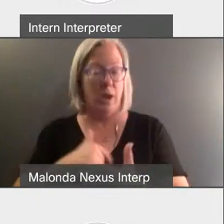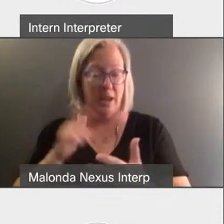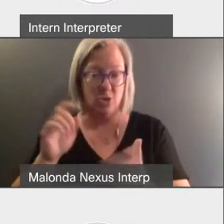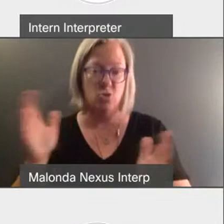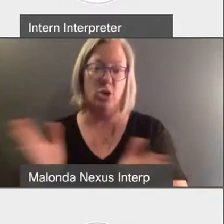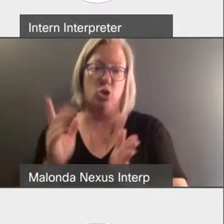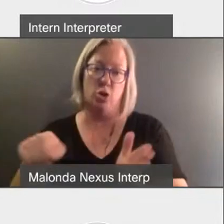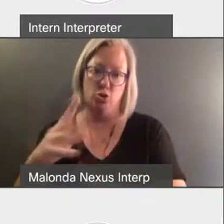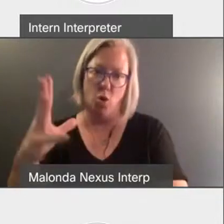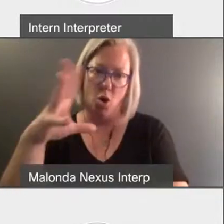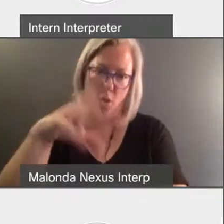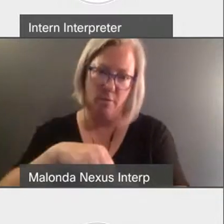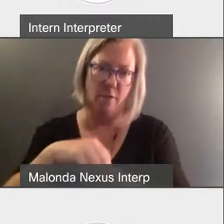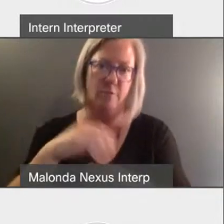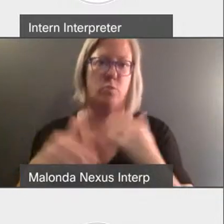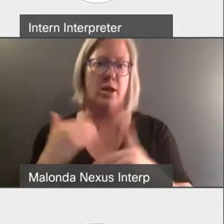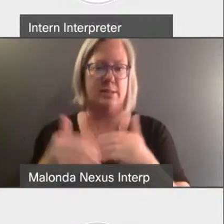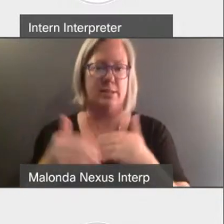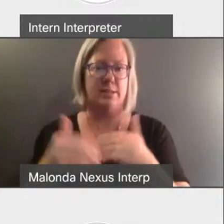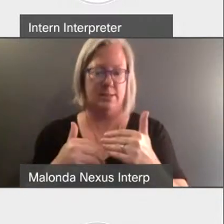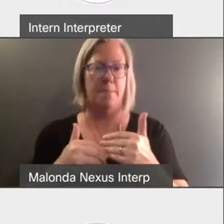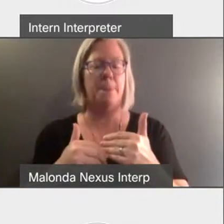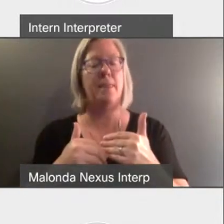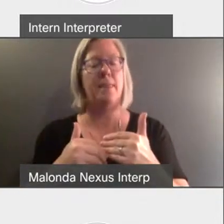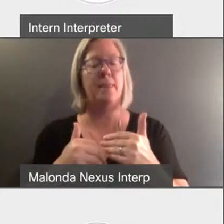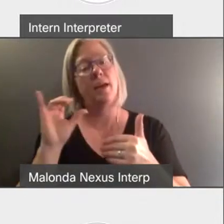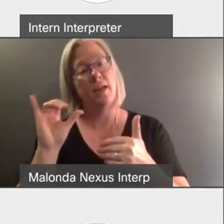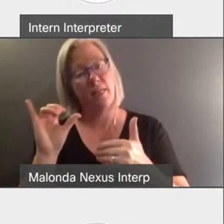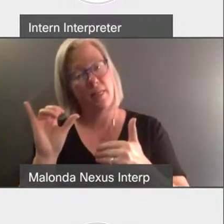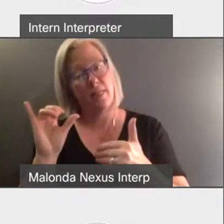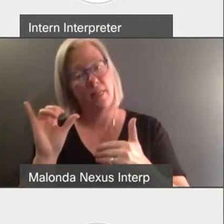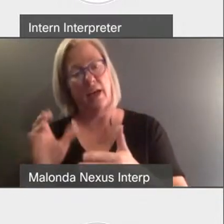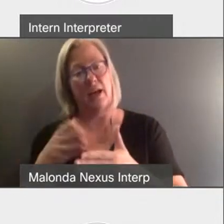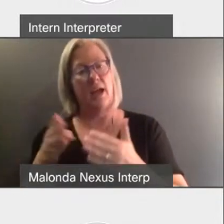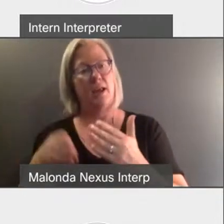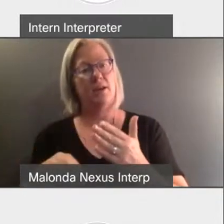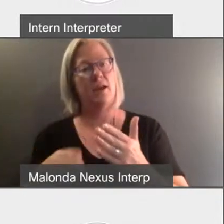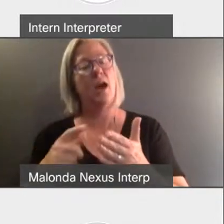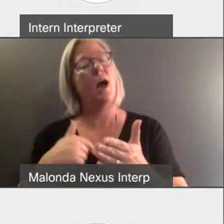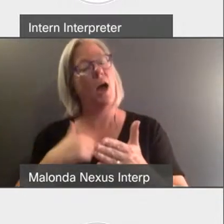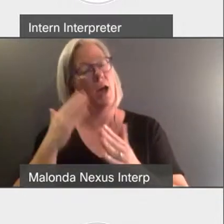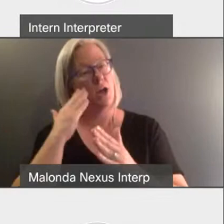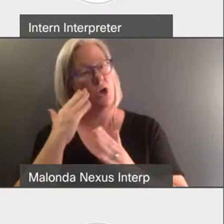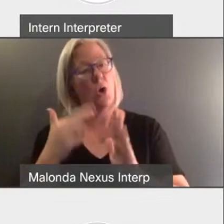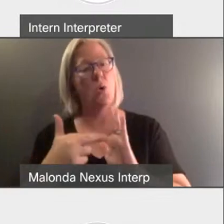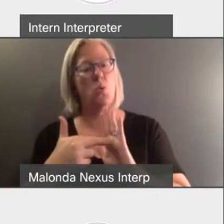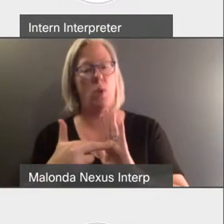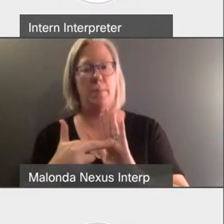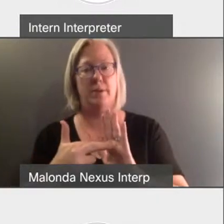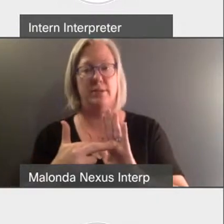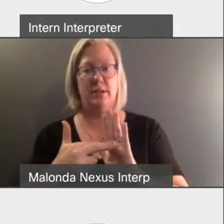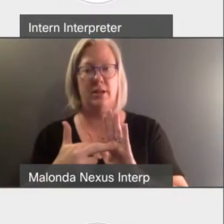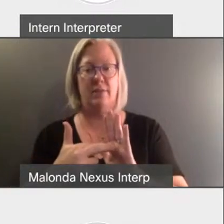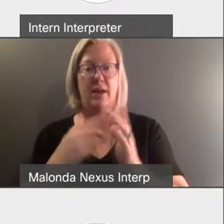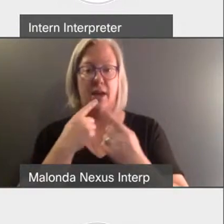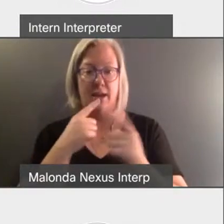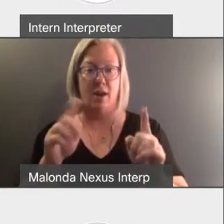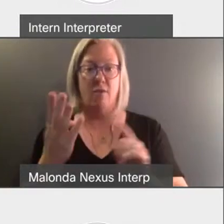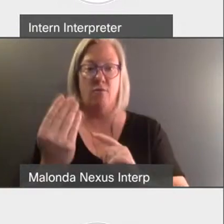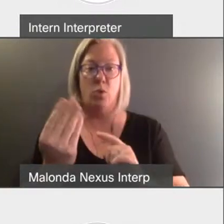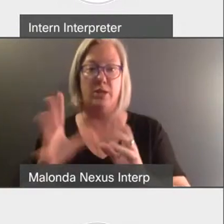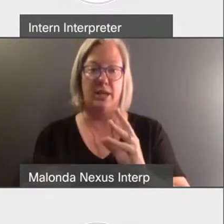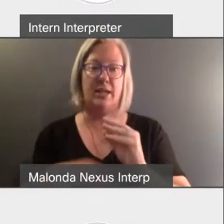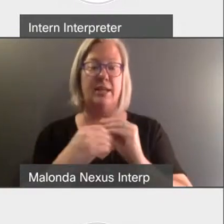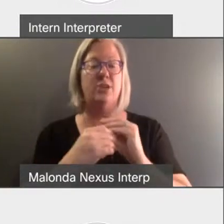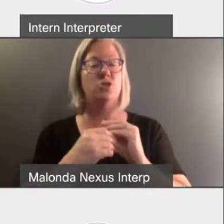to be as involved in the process as to that end. I know that Representative Reichman has announced that 14 additional hearings will be